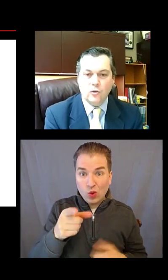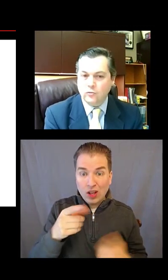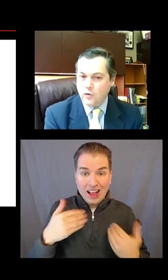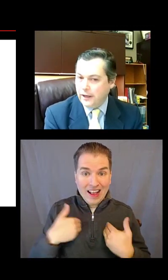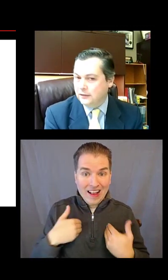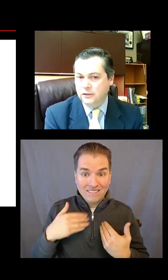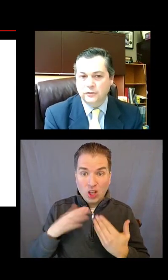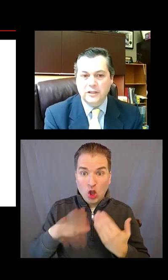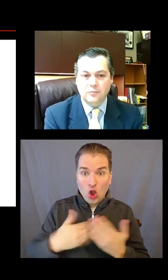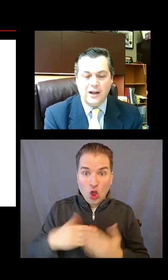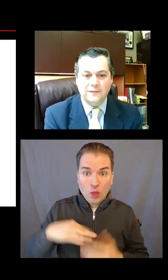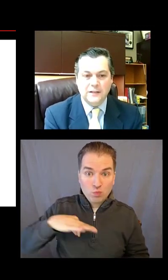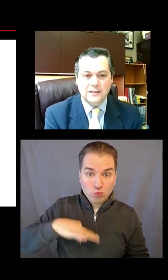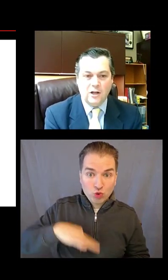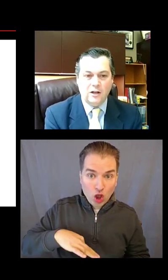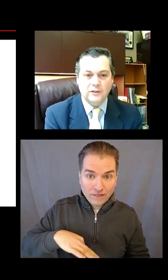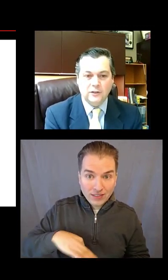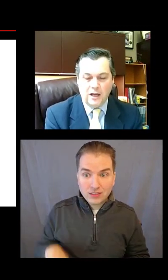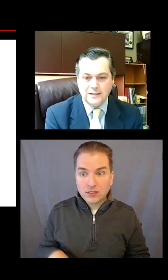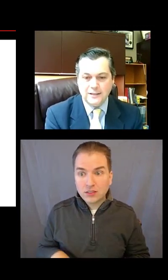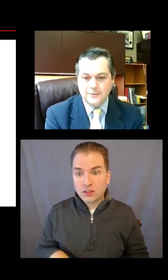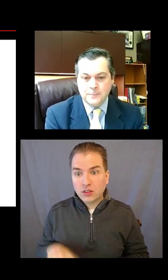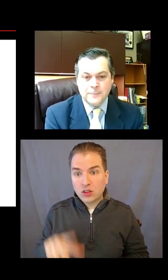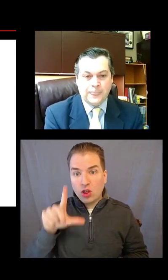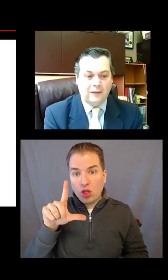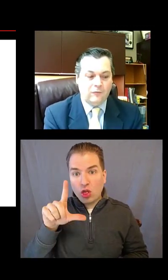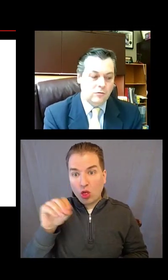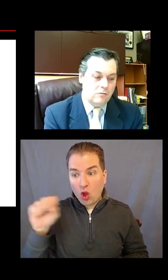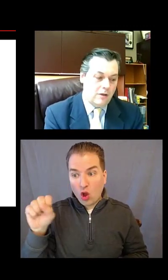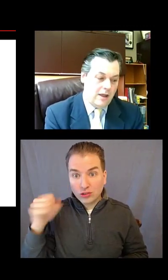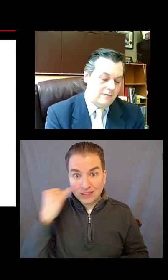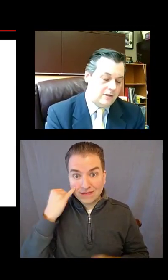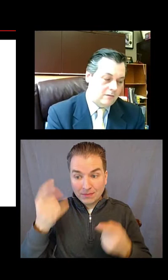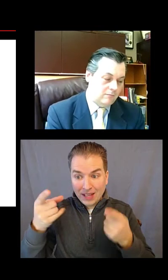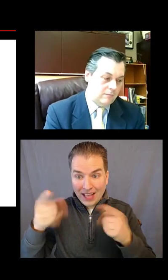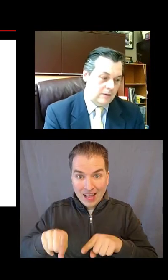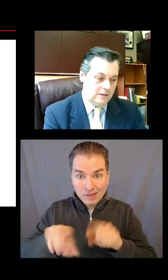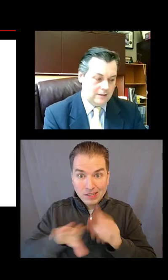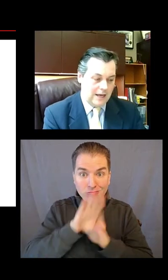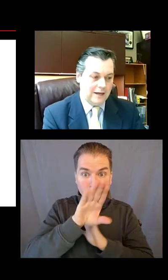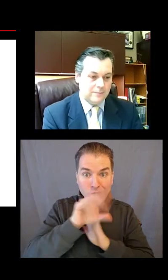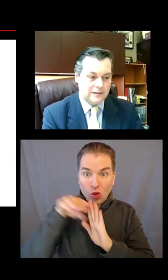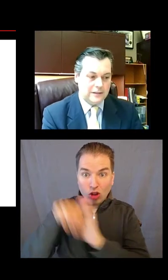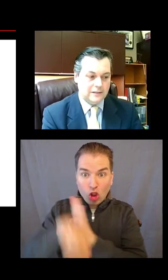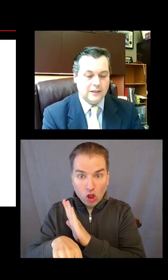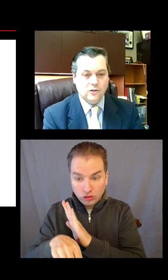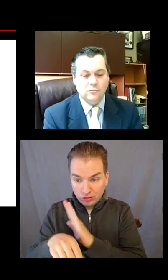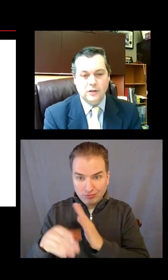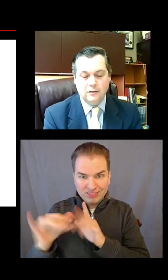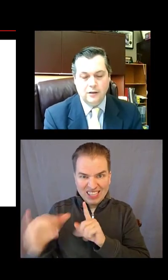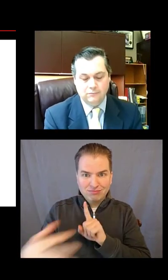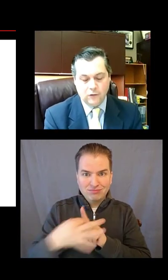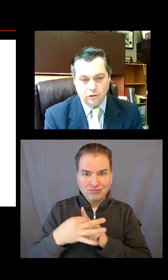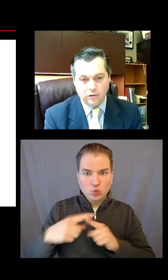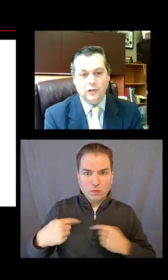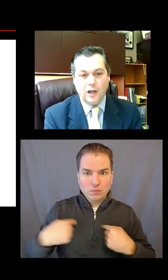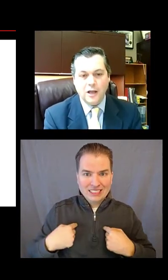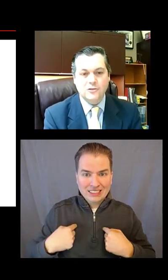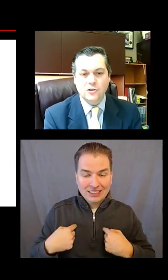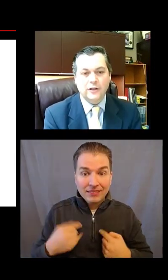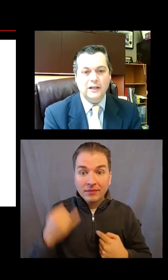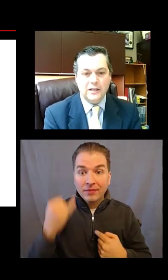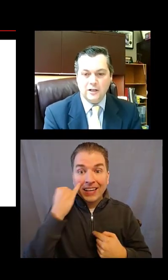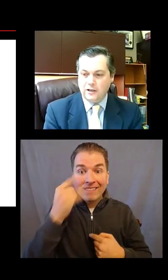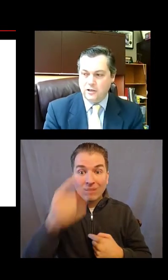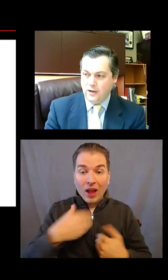have the sole right to the profits and all of the losses. If you have a side business and you incur a